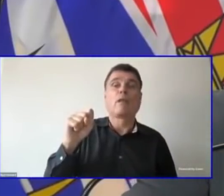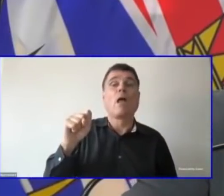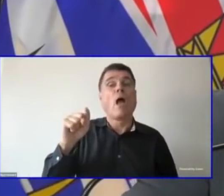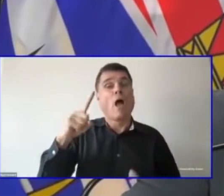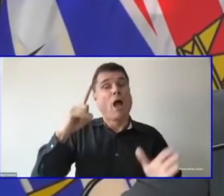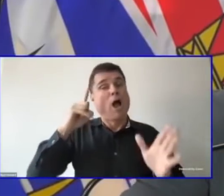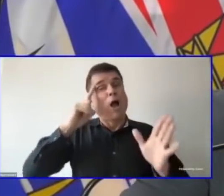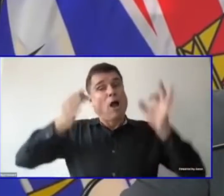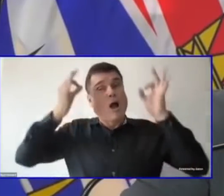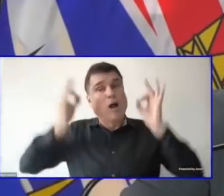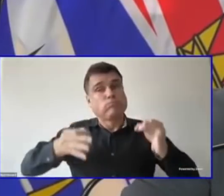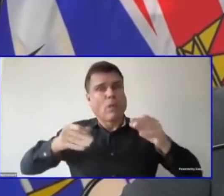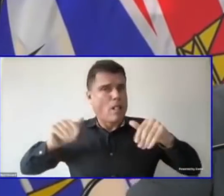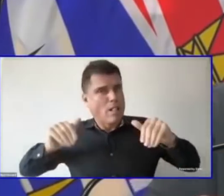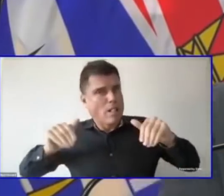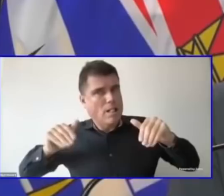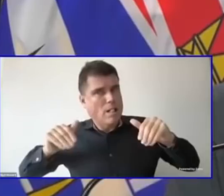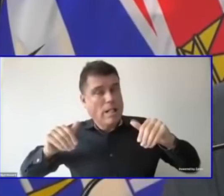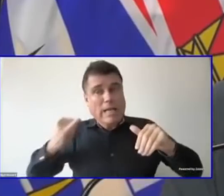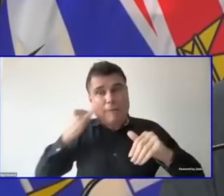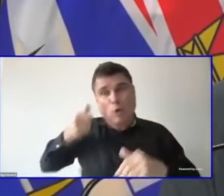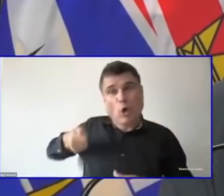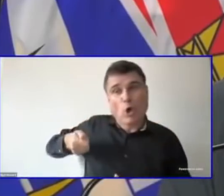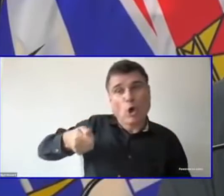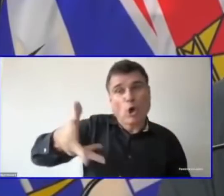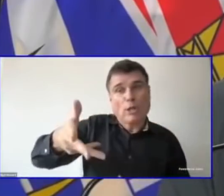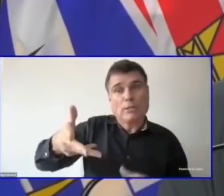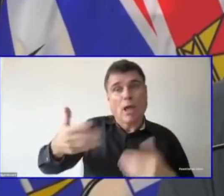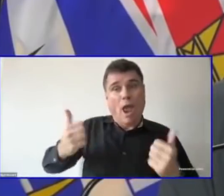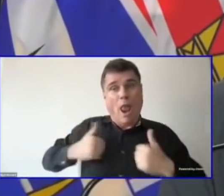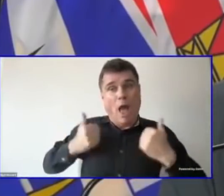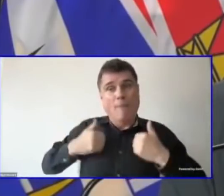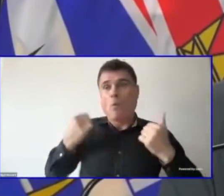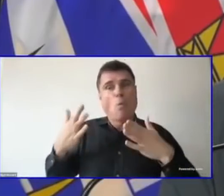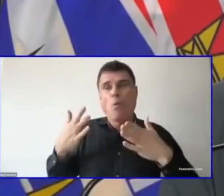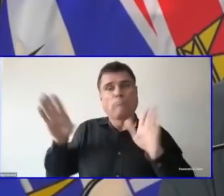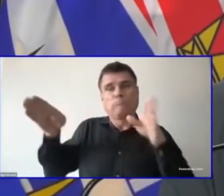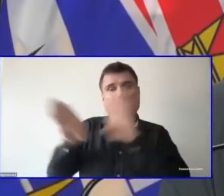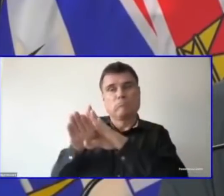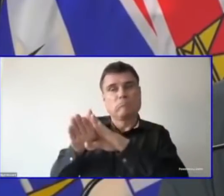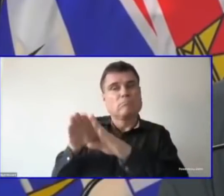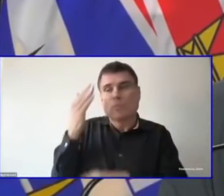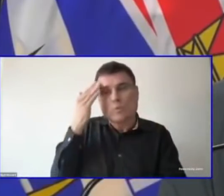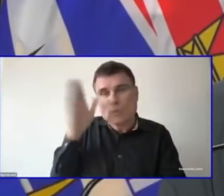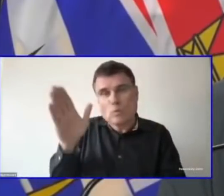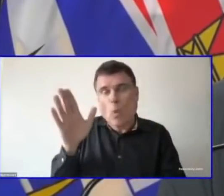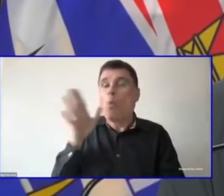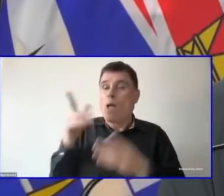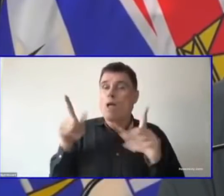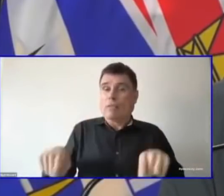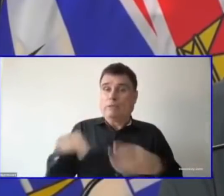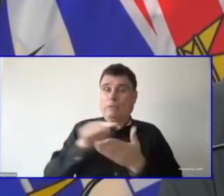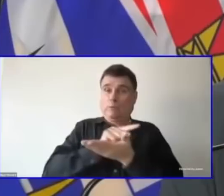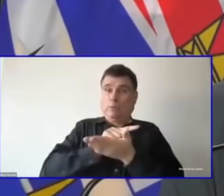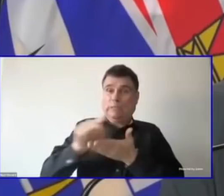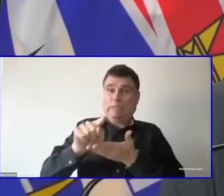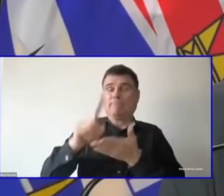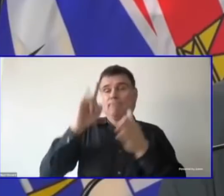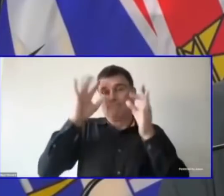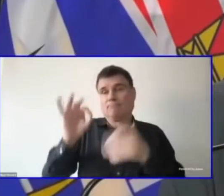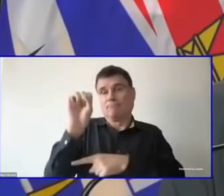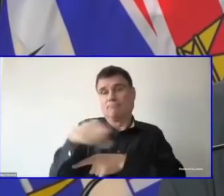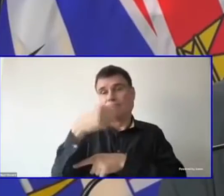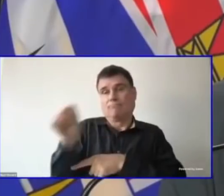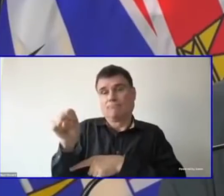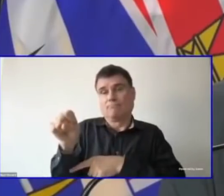been made on whether that will continue or will go ahead. It much depends on what happens in the next week. Do you have a